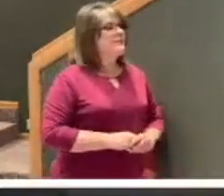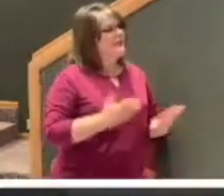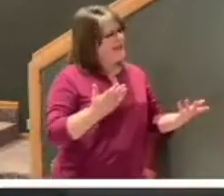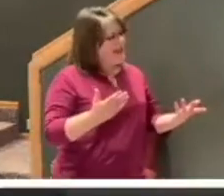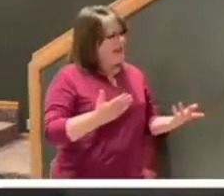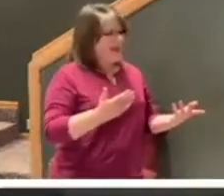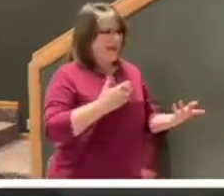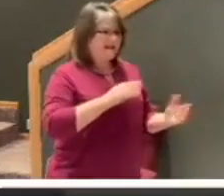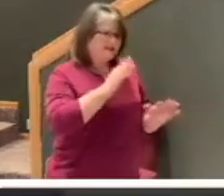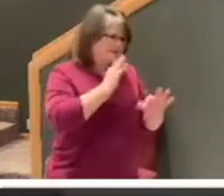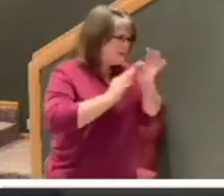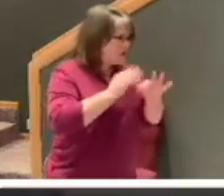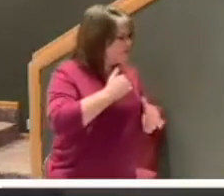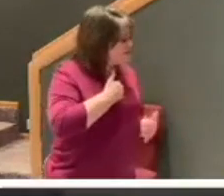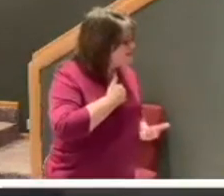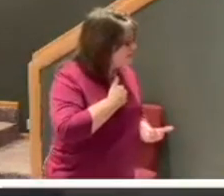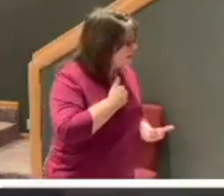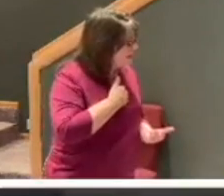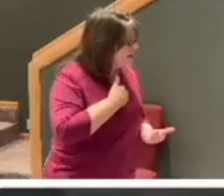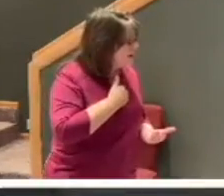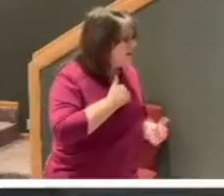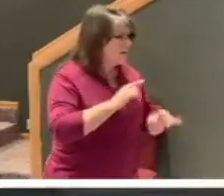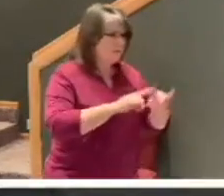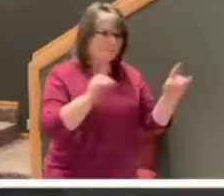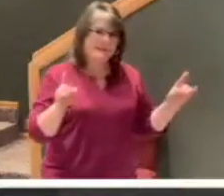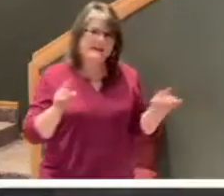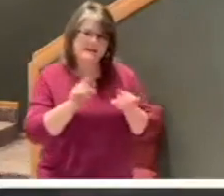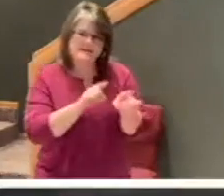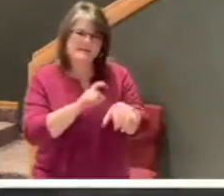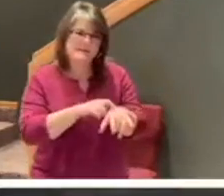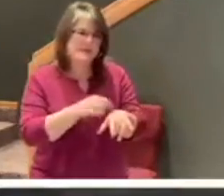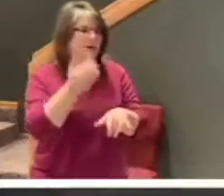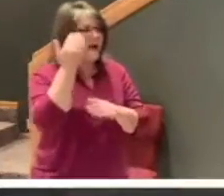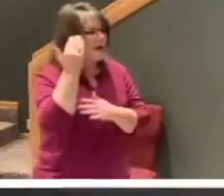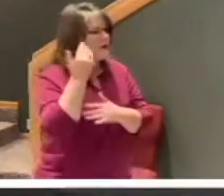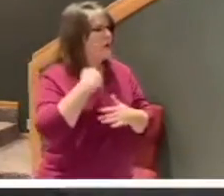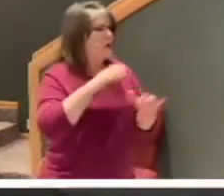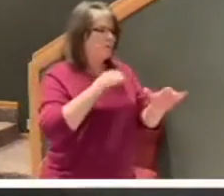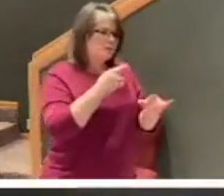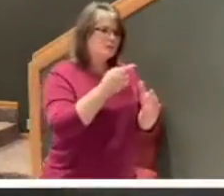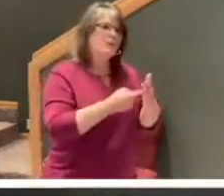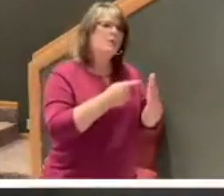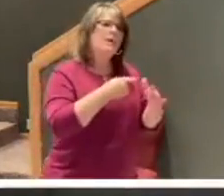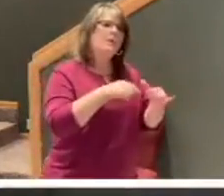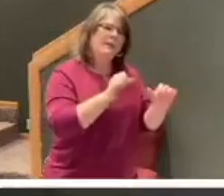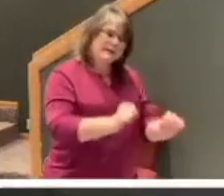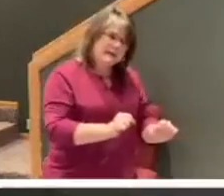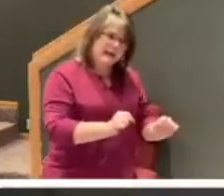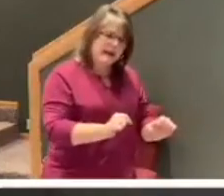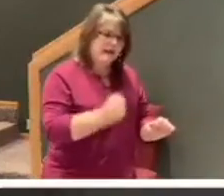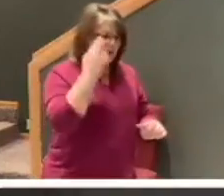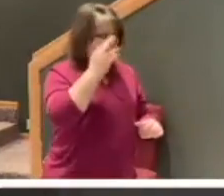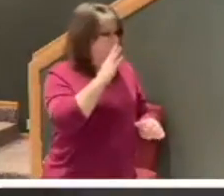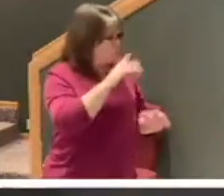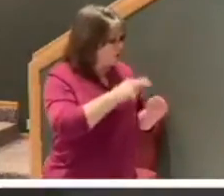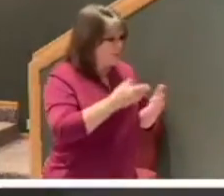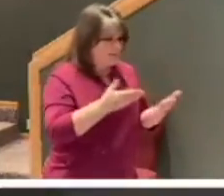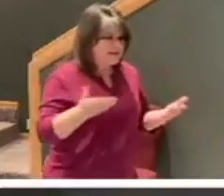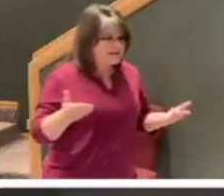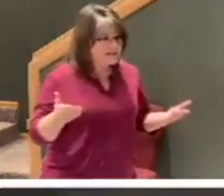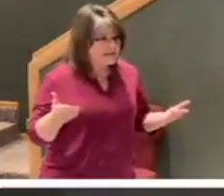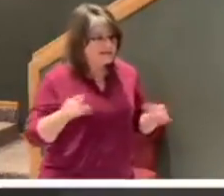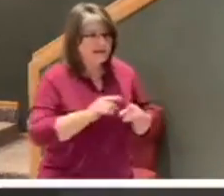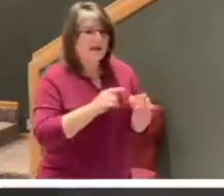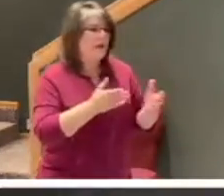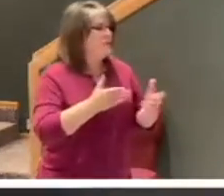it frustrates me, but at the same time, I know we're doing what we can, and that's why we talk about these things. Like,